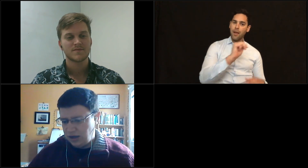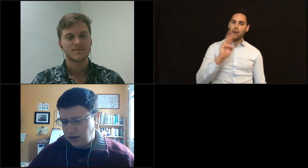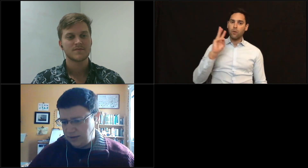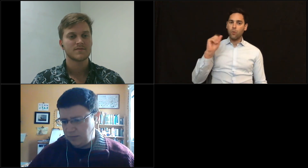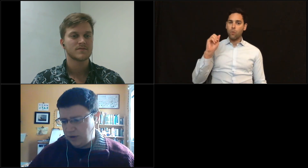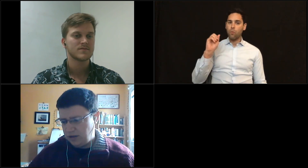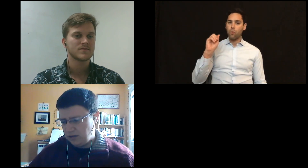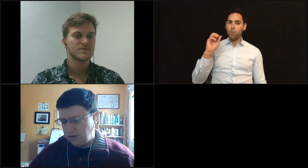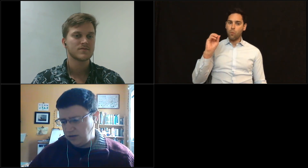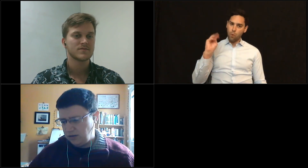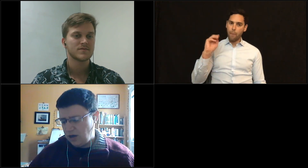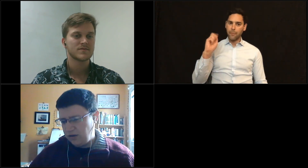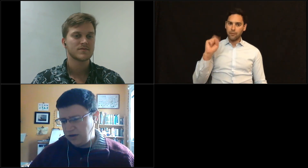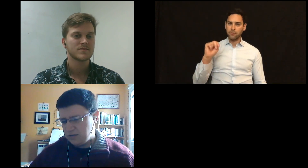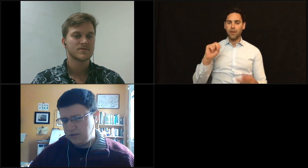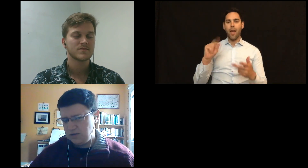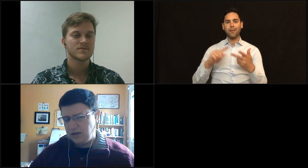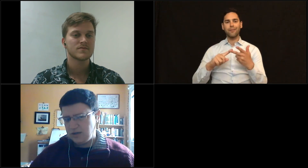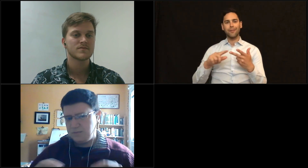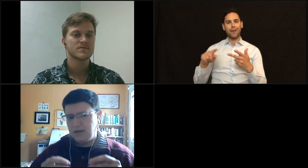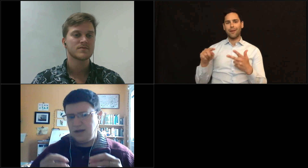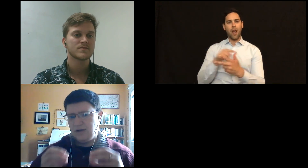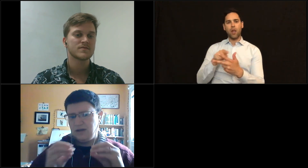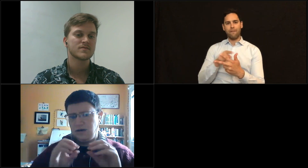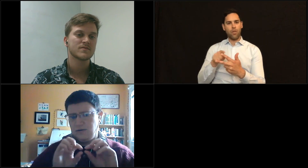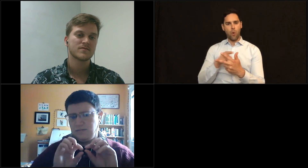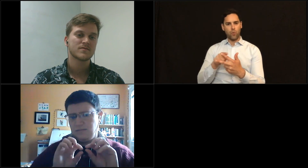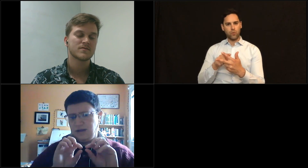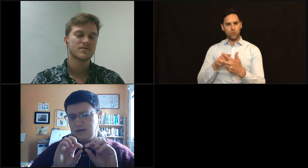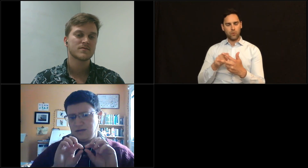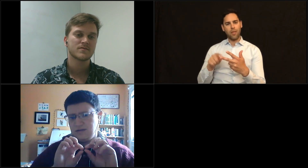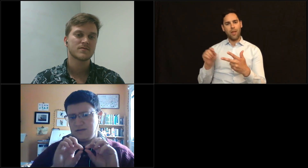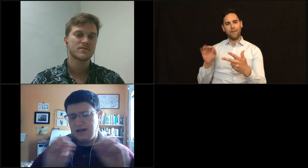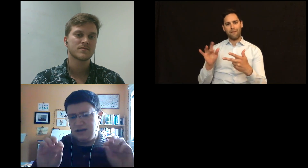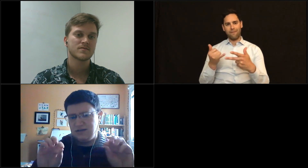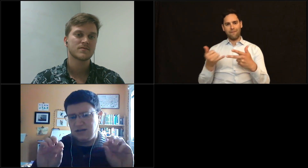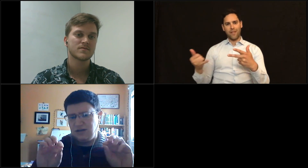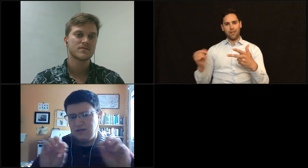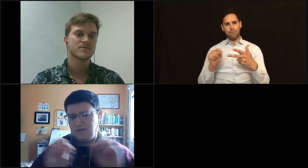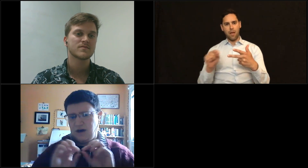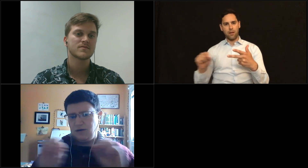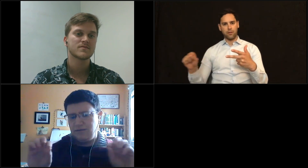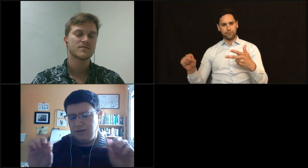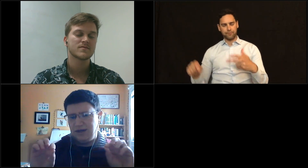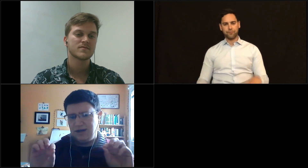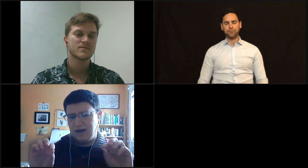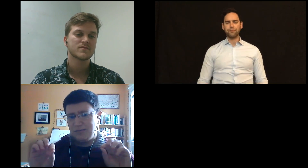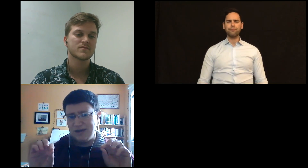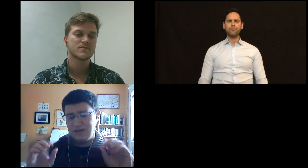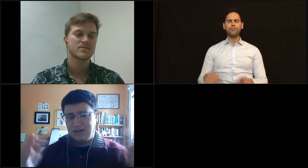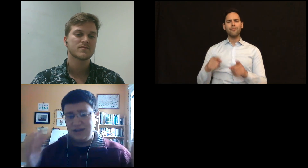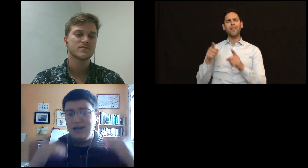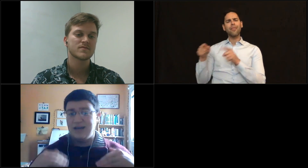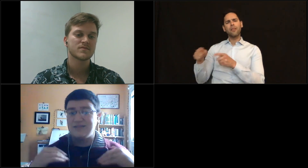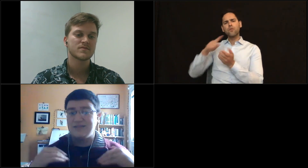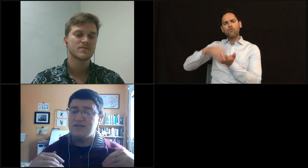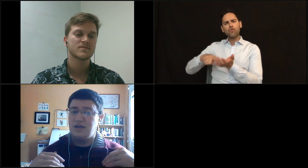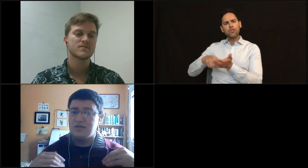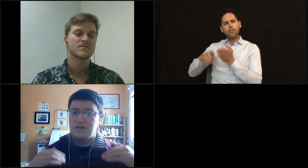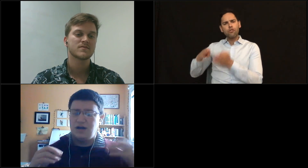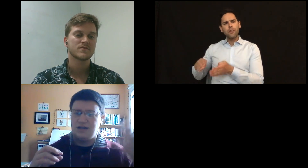blank. What Lal has been doing has been having like sliding scales of how feminine and how masculine